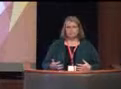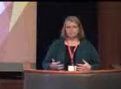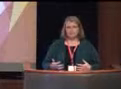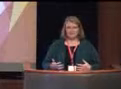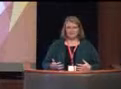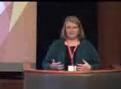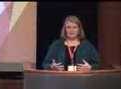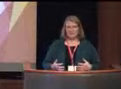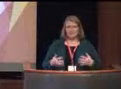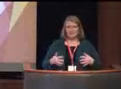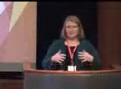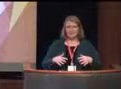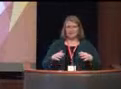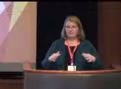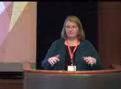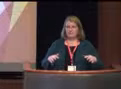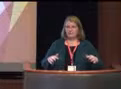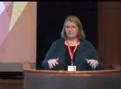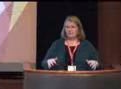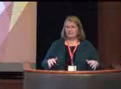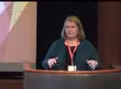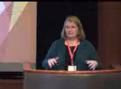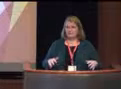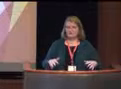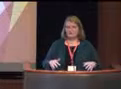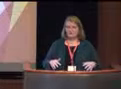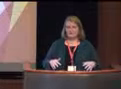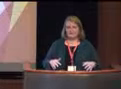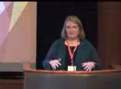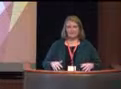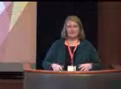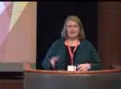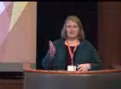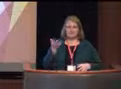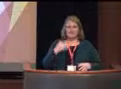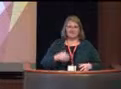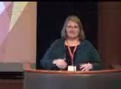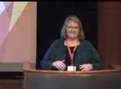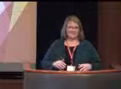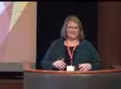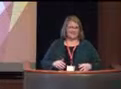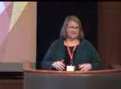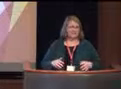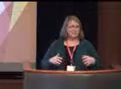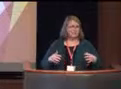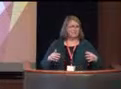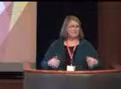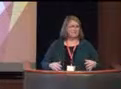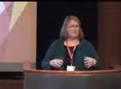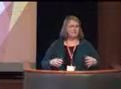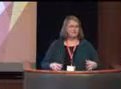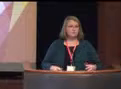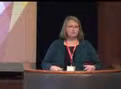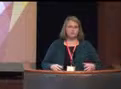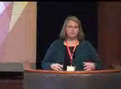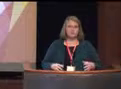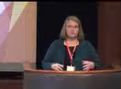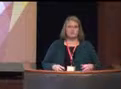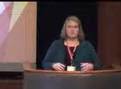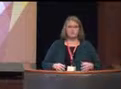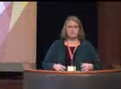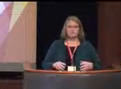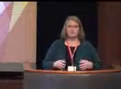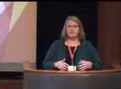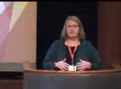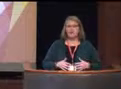career researchers. I know there's a lot of early career researchers here today and listening in. And so the desire to ensure that